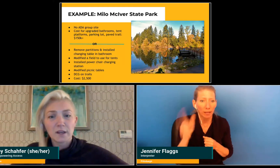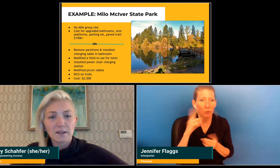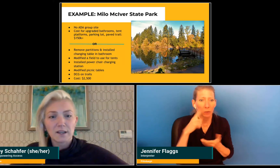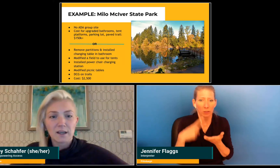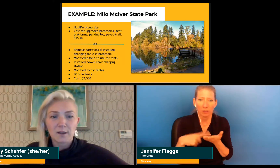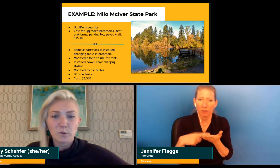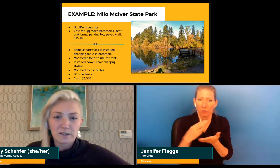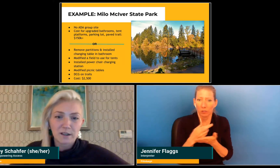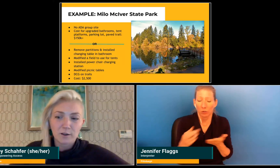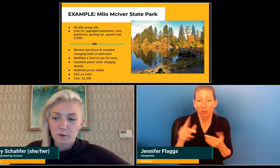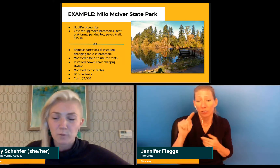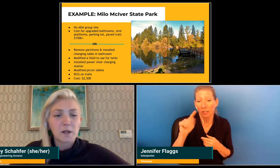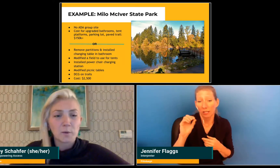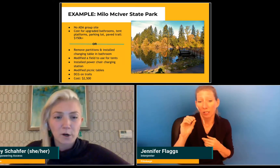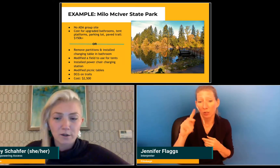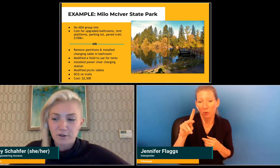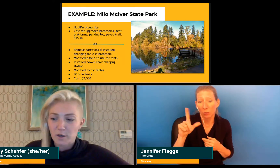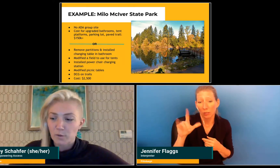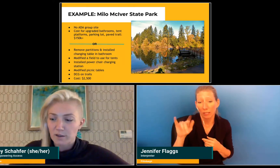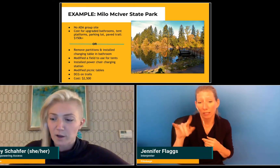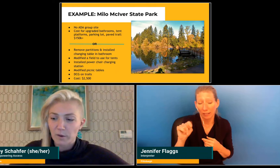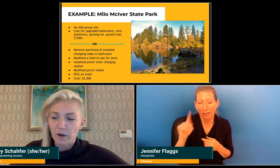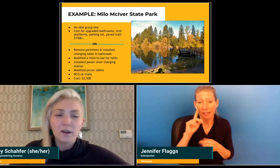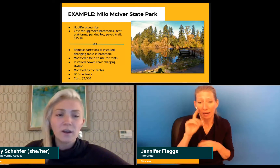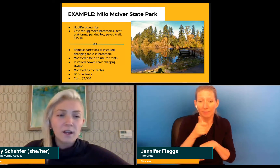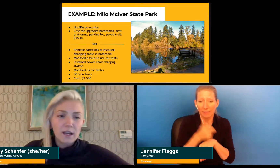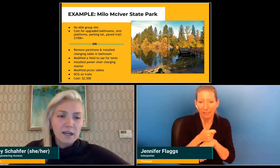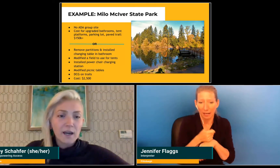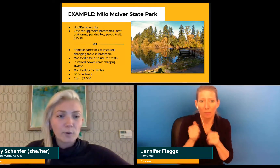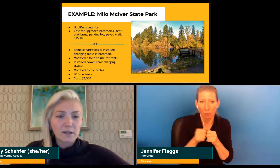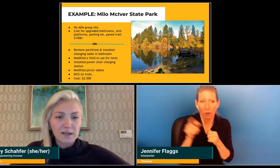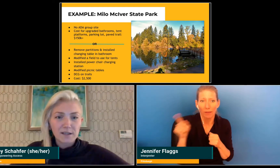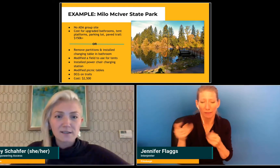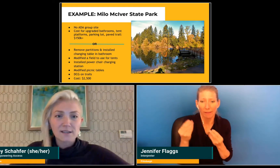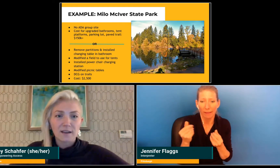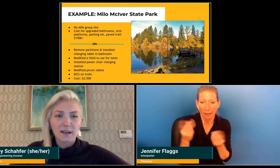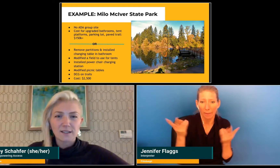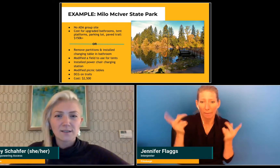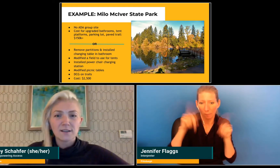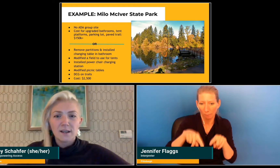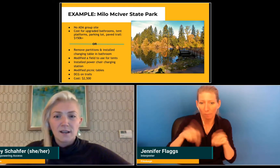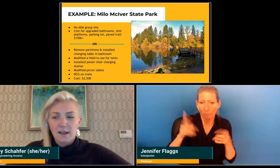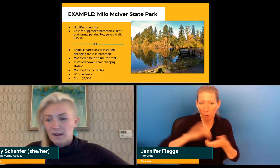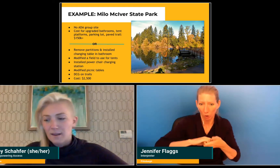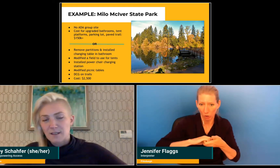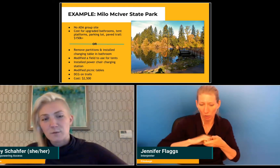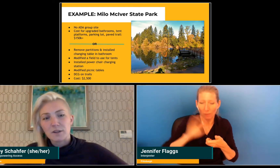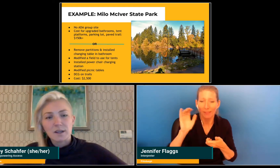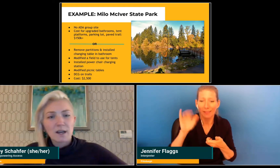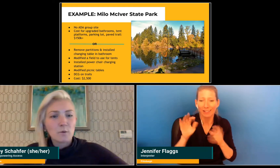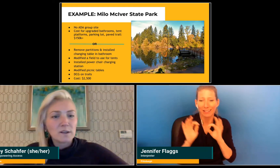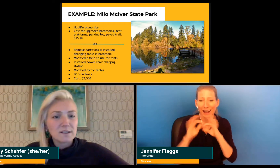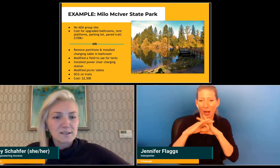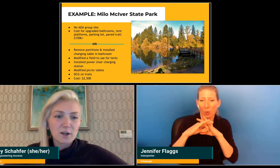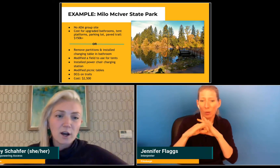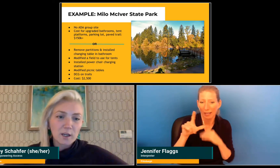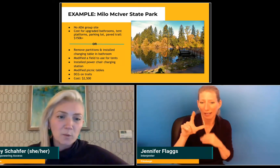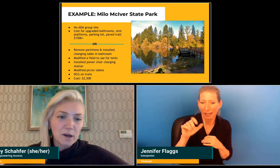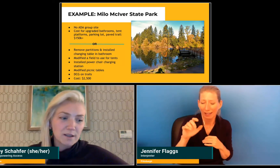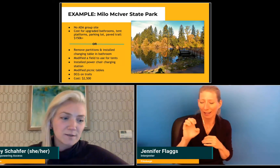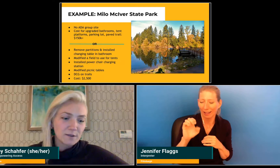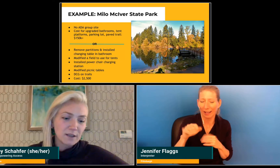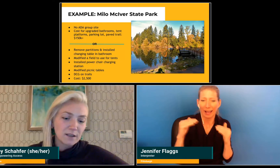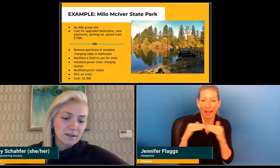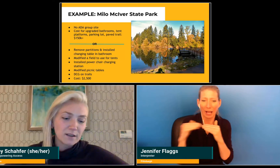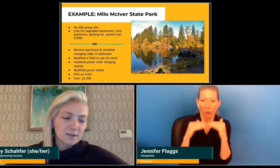the toolkit that I put together with Willamette Partnership. We talk about an equity lens, and that's really kind of what this is talking